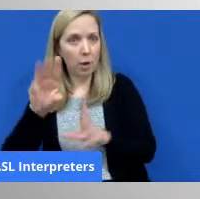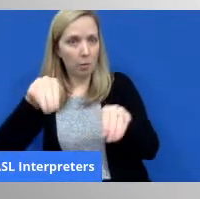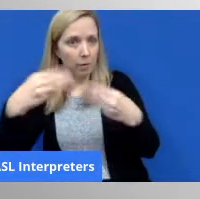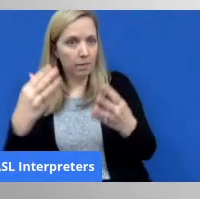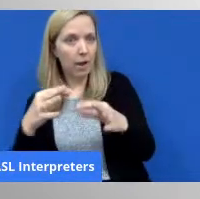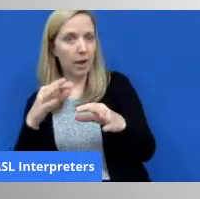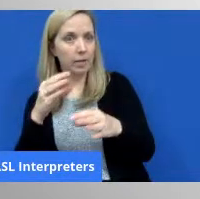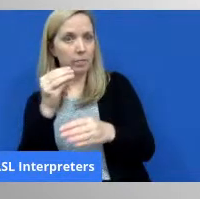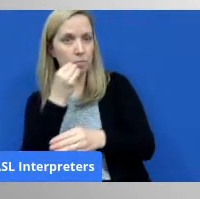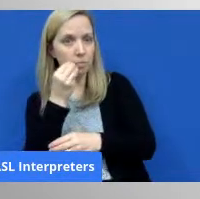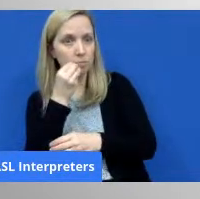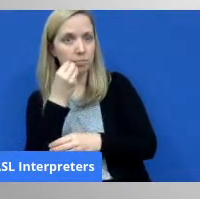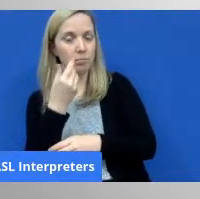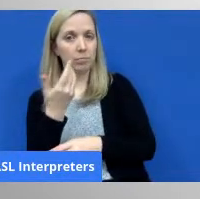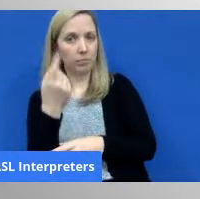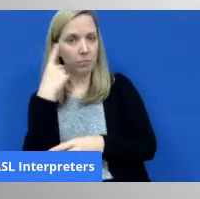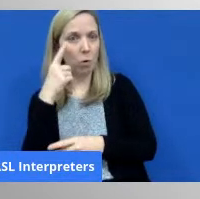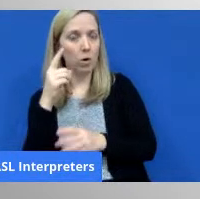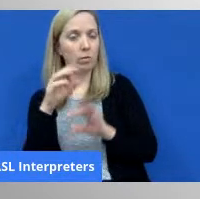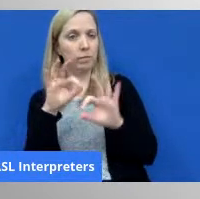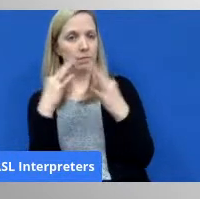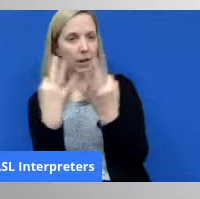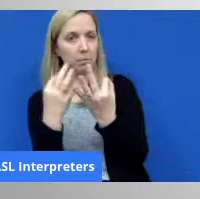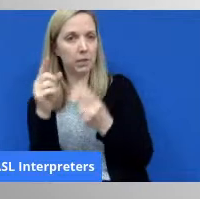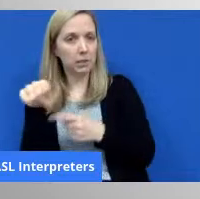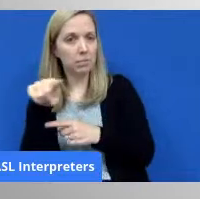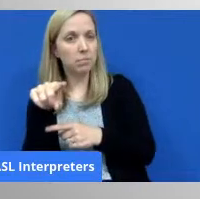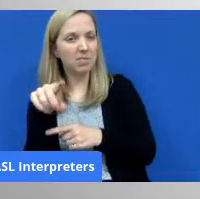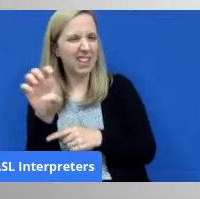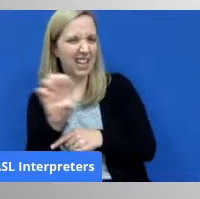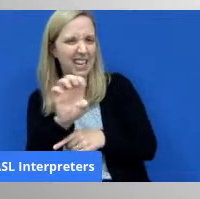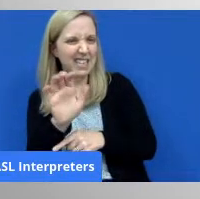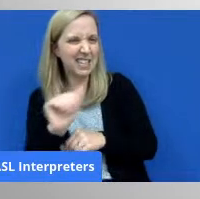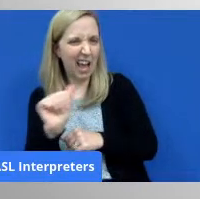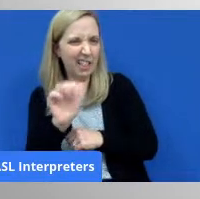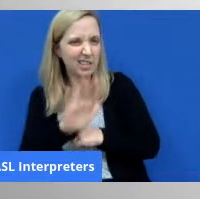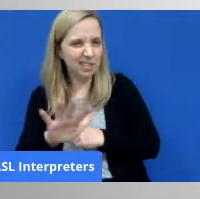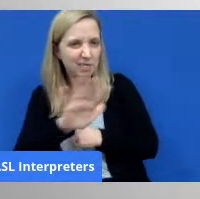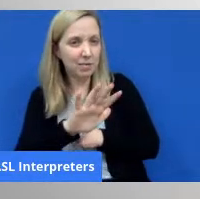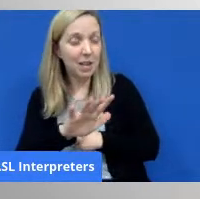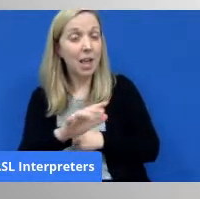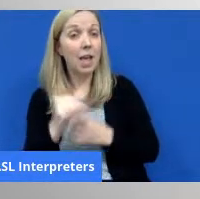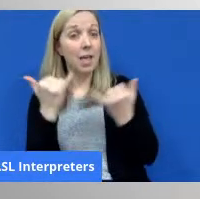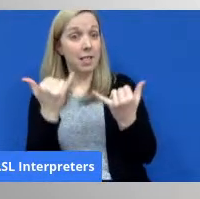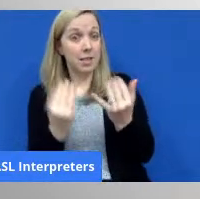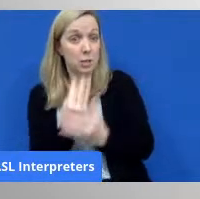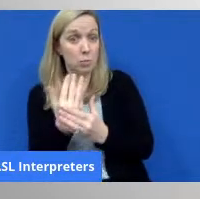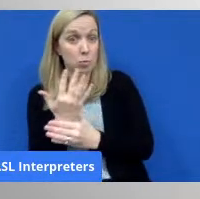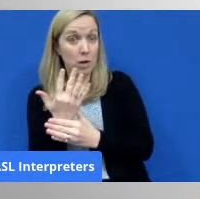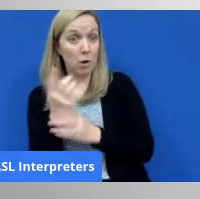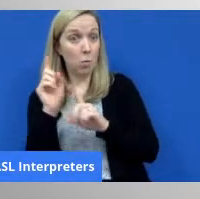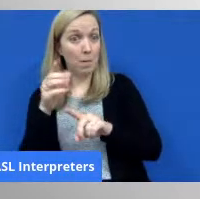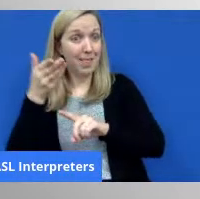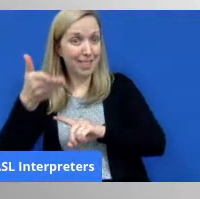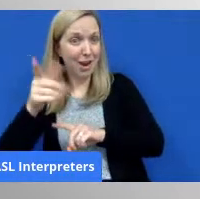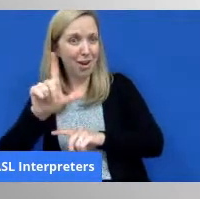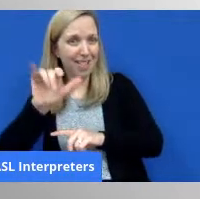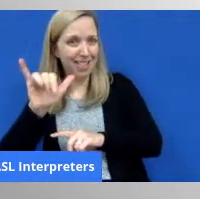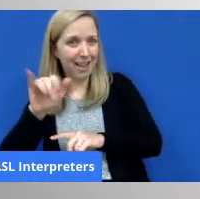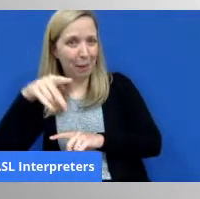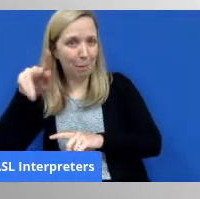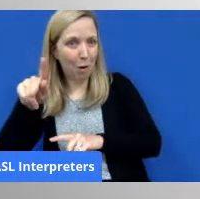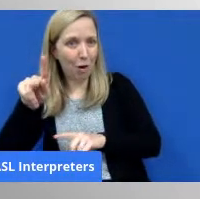being served out of East Athens. And then now this spring, we'll be going to Lay Park as well. We also are in